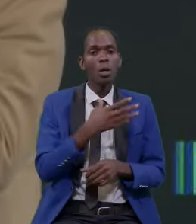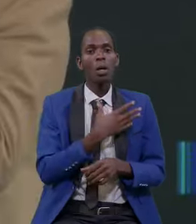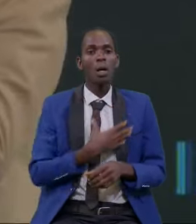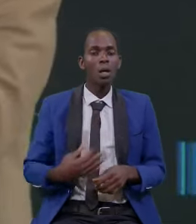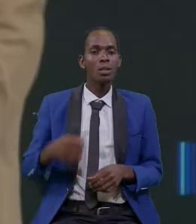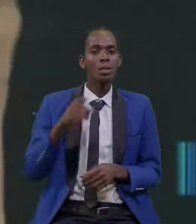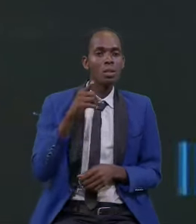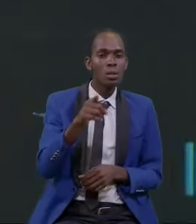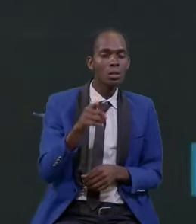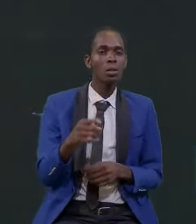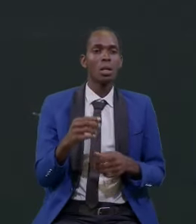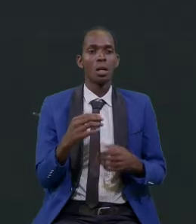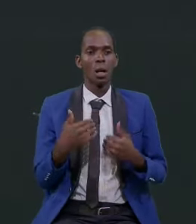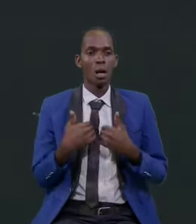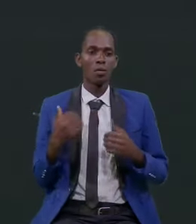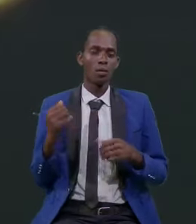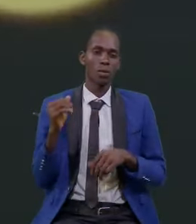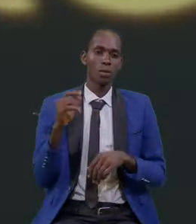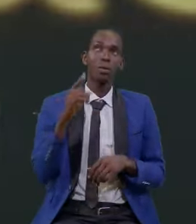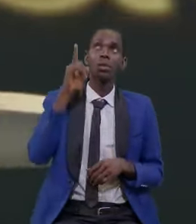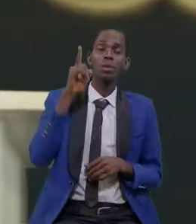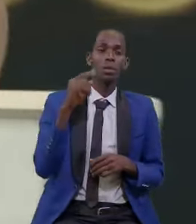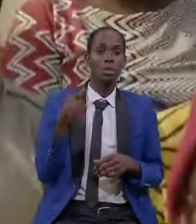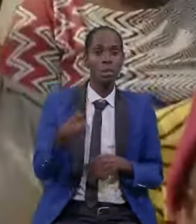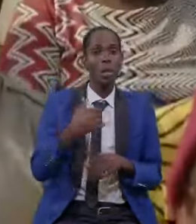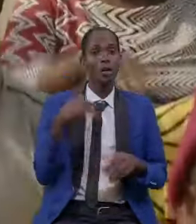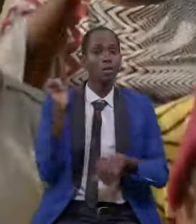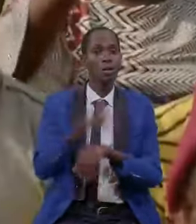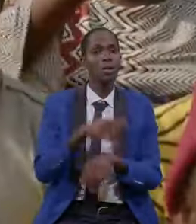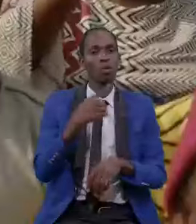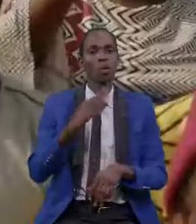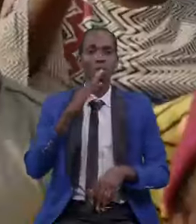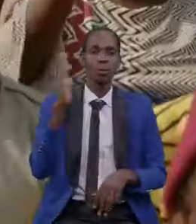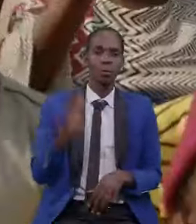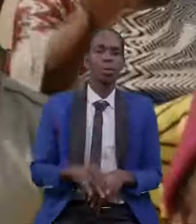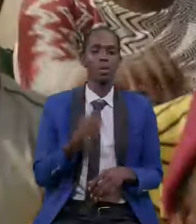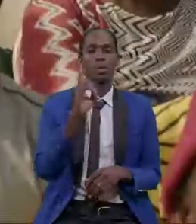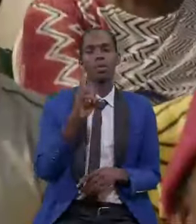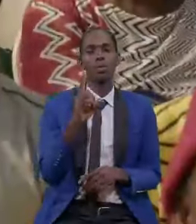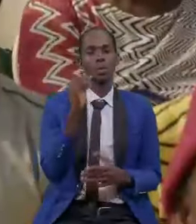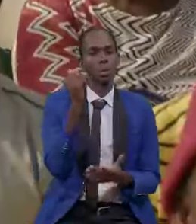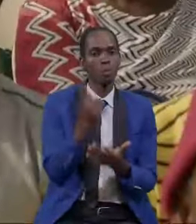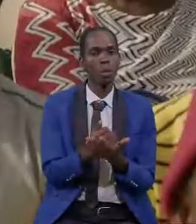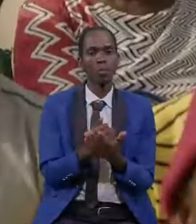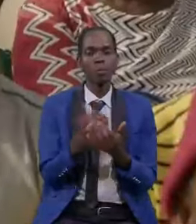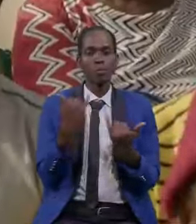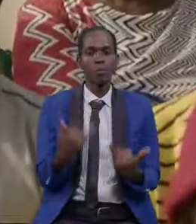overcome the wicked one. Give me a good, good amen. Welcome to number three now.